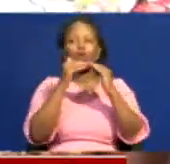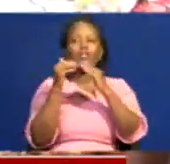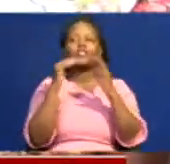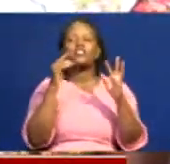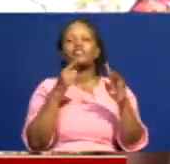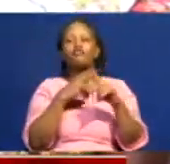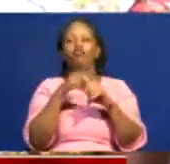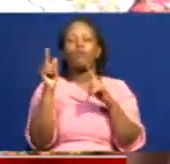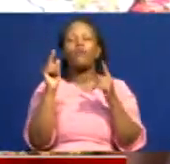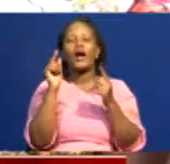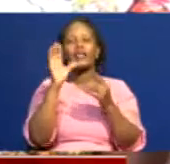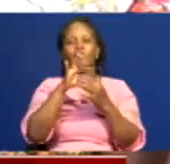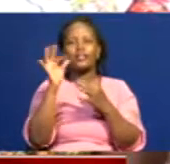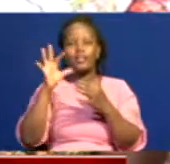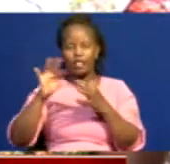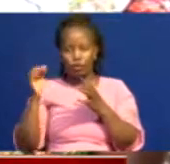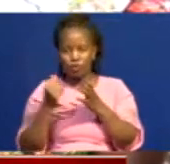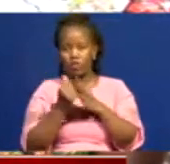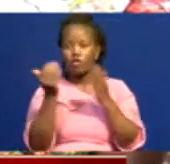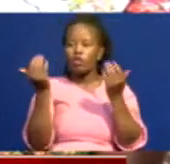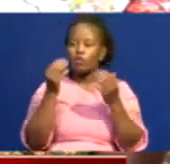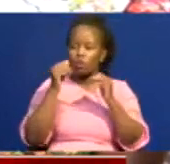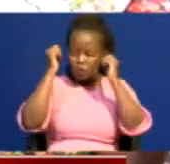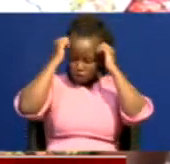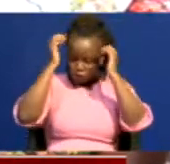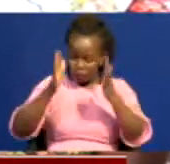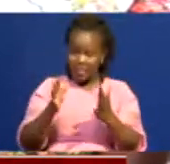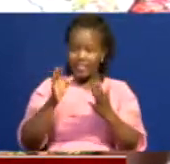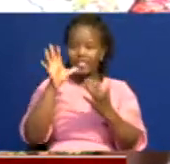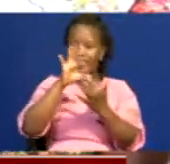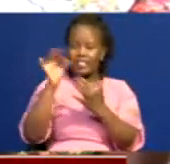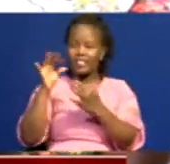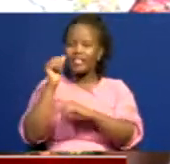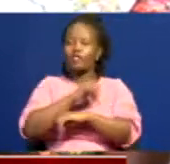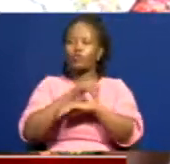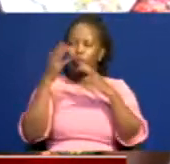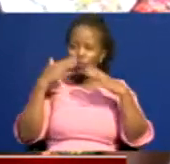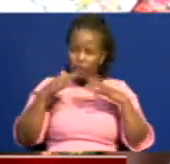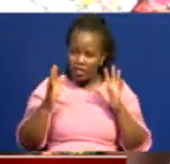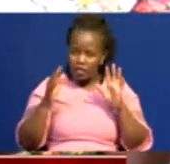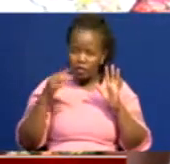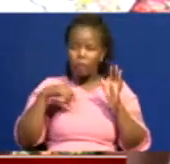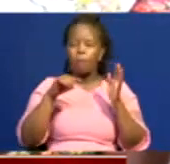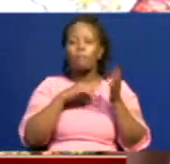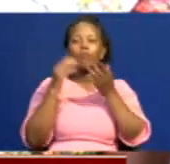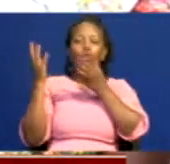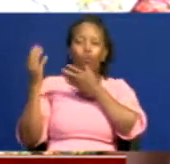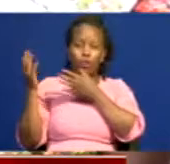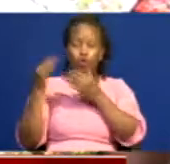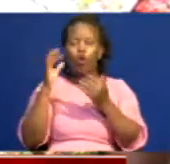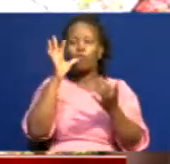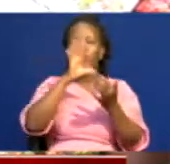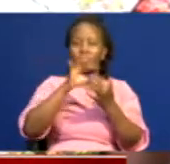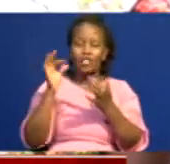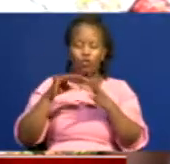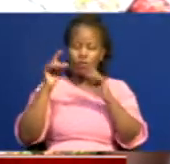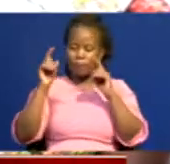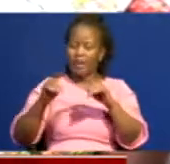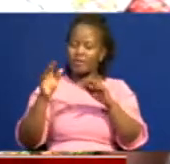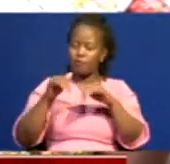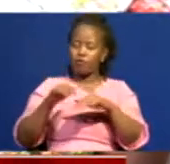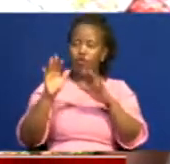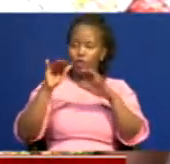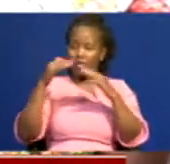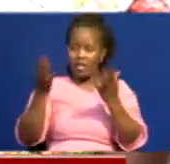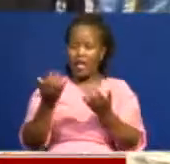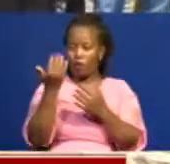students chose their schools for the coming selection. Let the selection favor the child as by the way